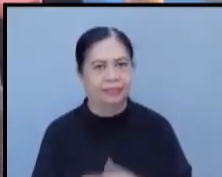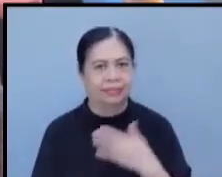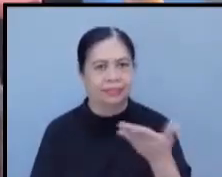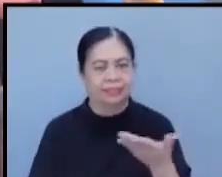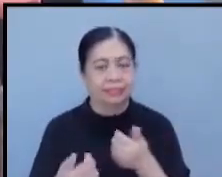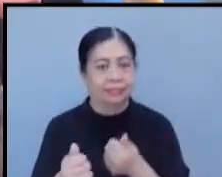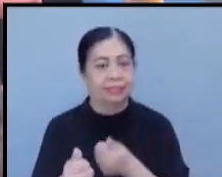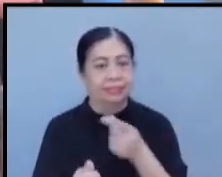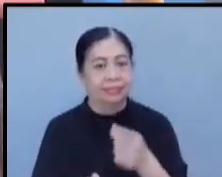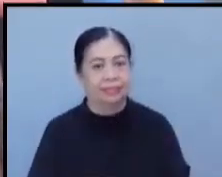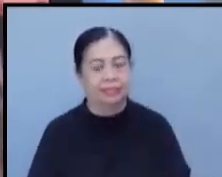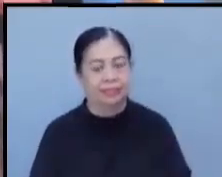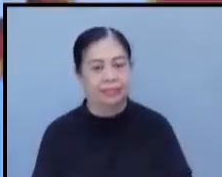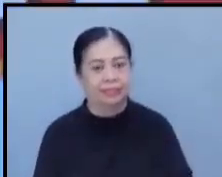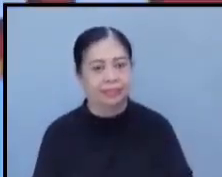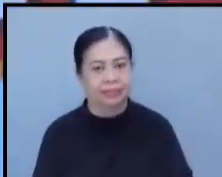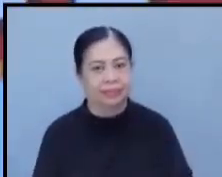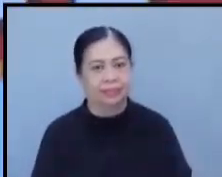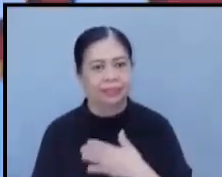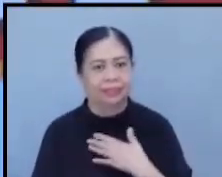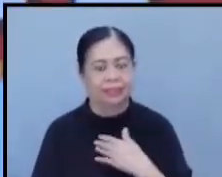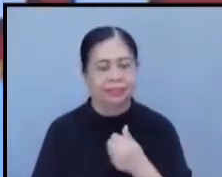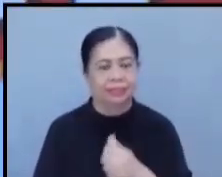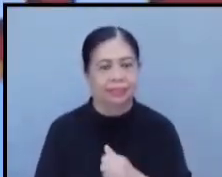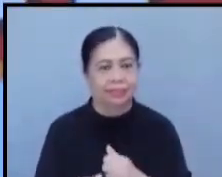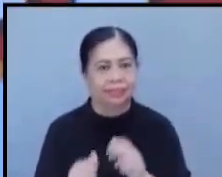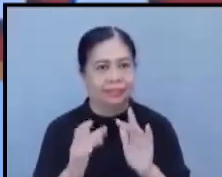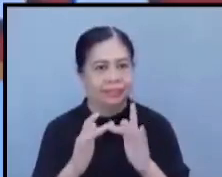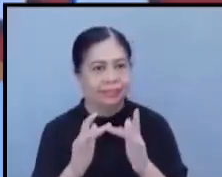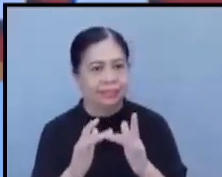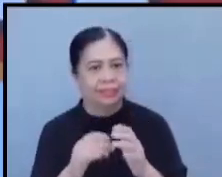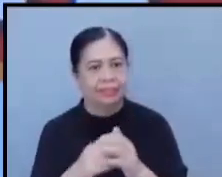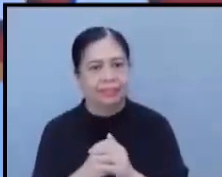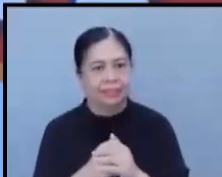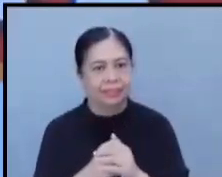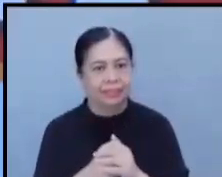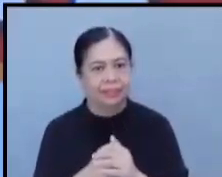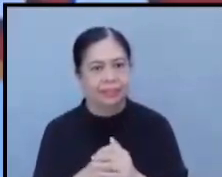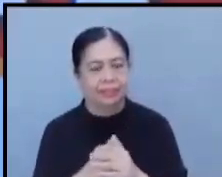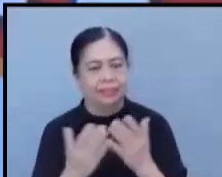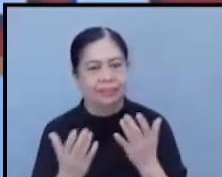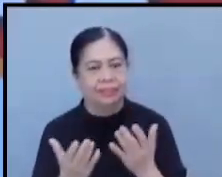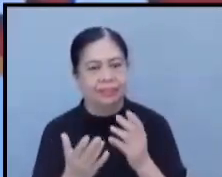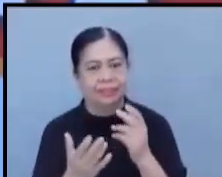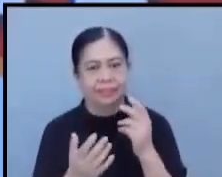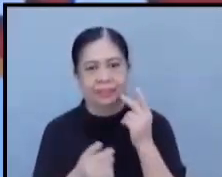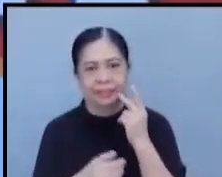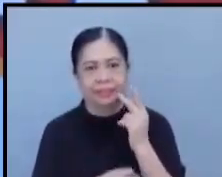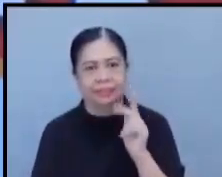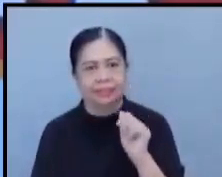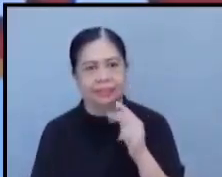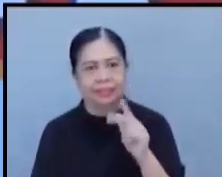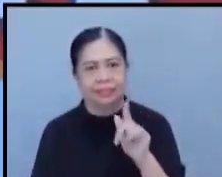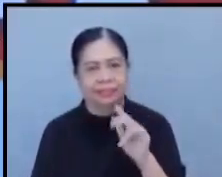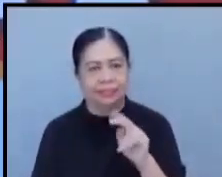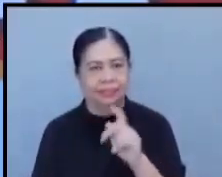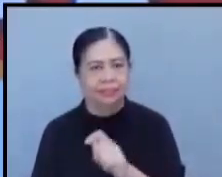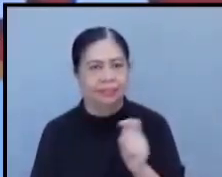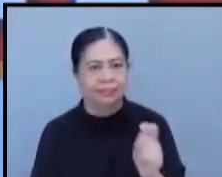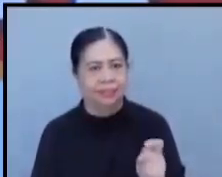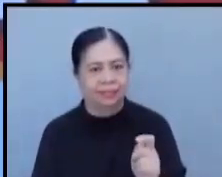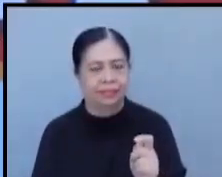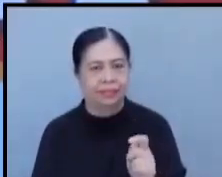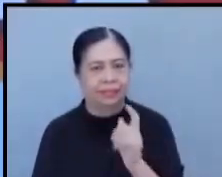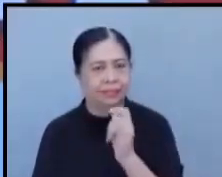you. Please follow me on my social media account, Savannah Cathlyn, on TikTok,